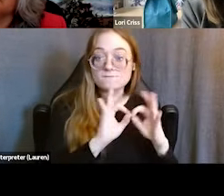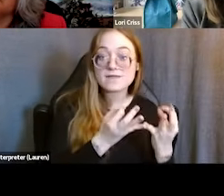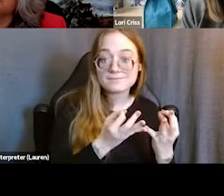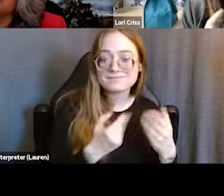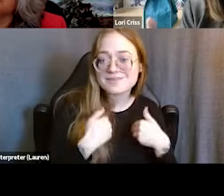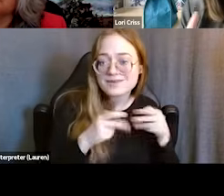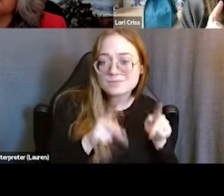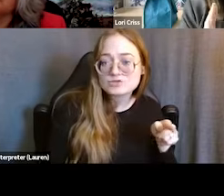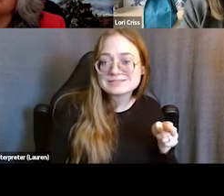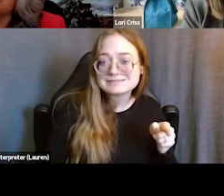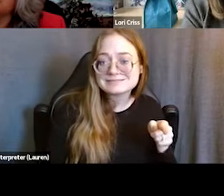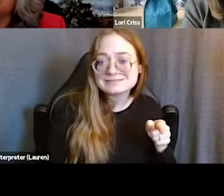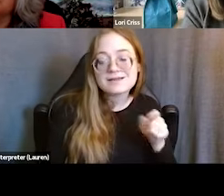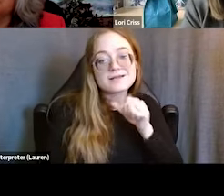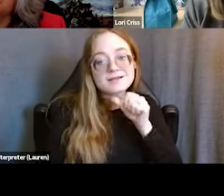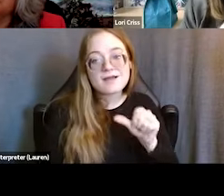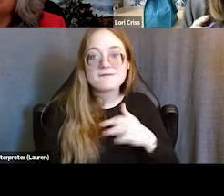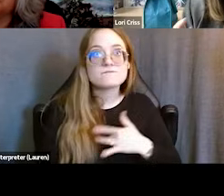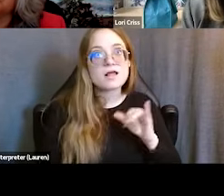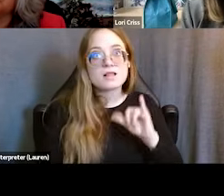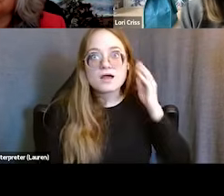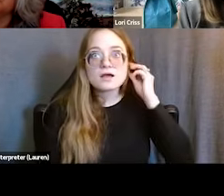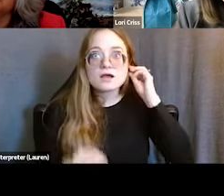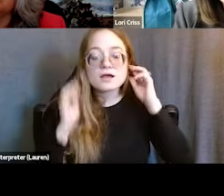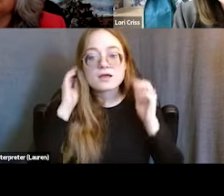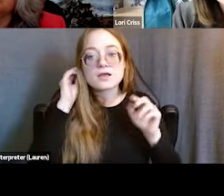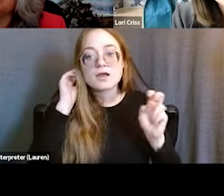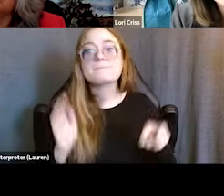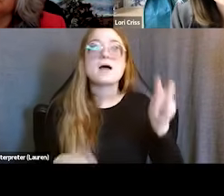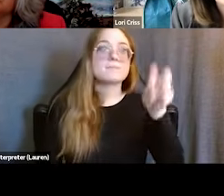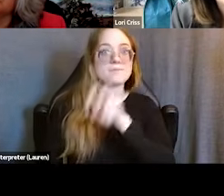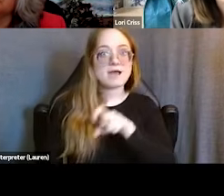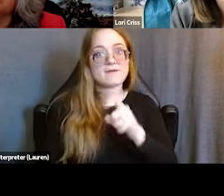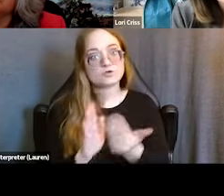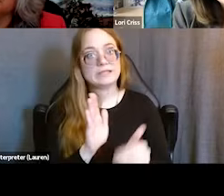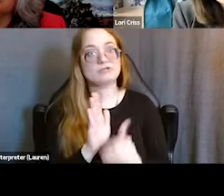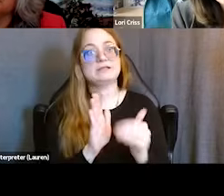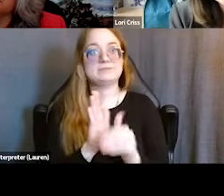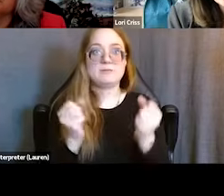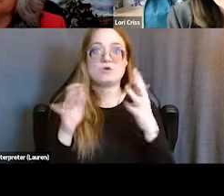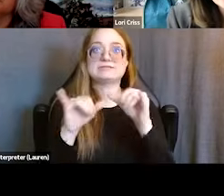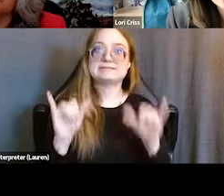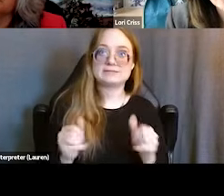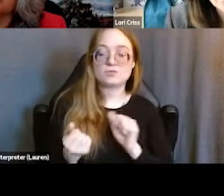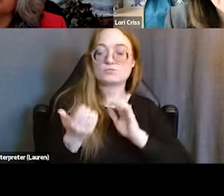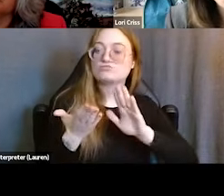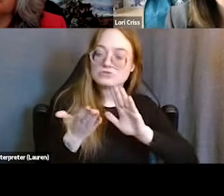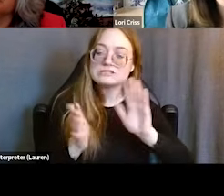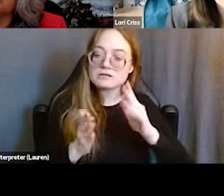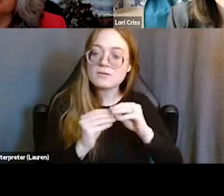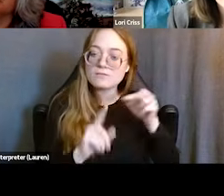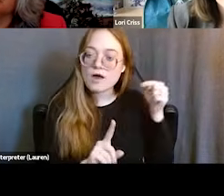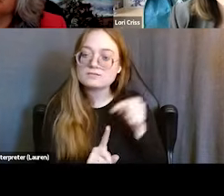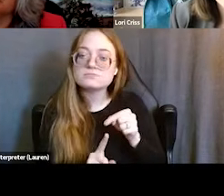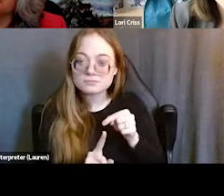young person, rather than feeling like they're being bounced around in this multi-system approach. And then it also tracks and trends